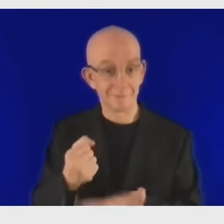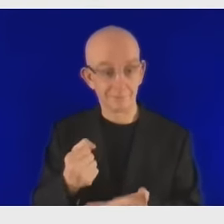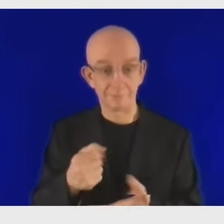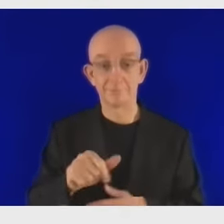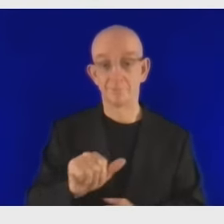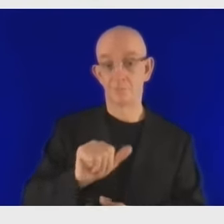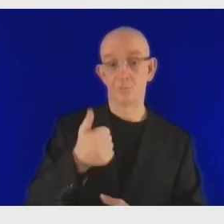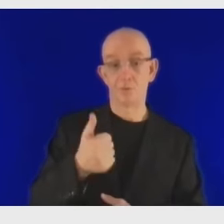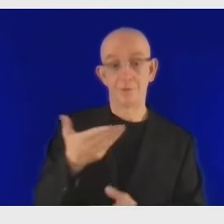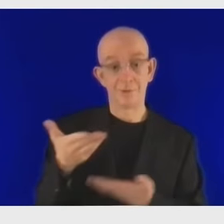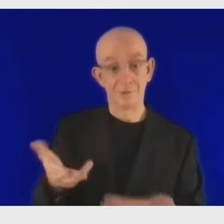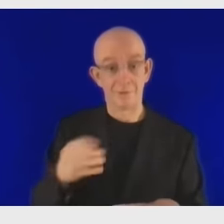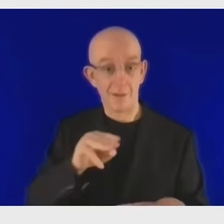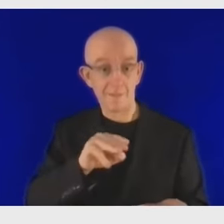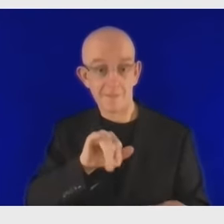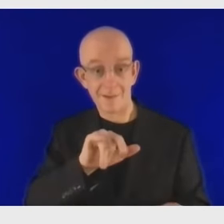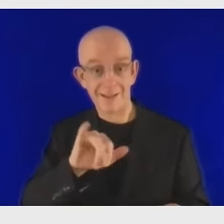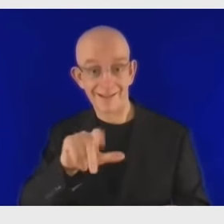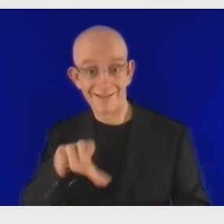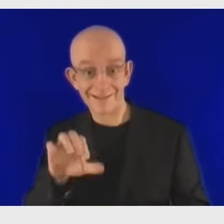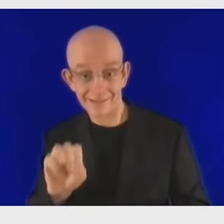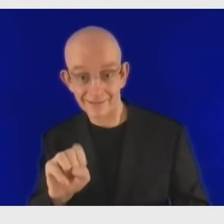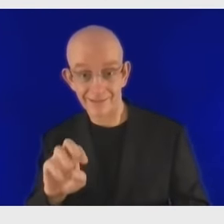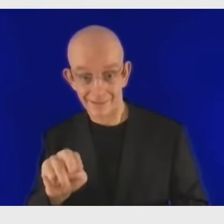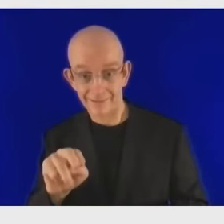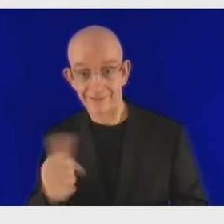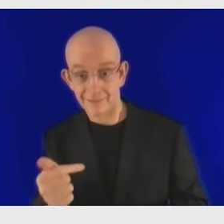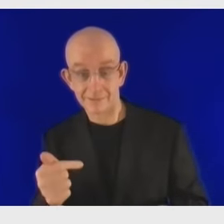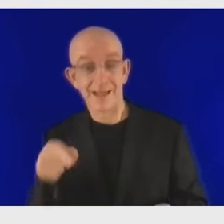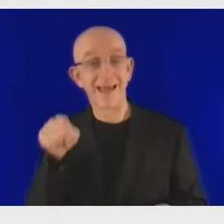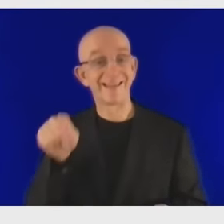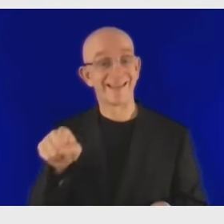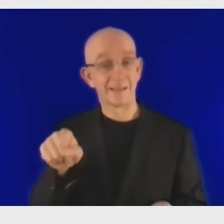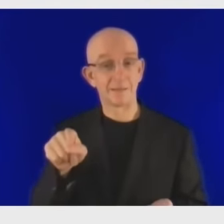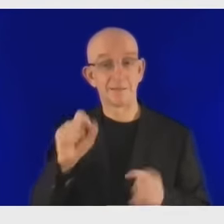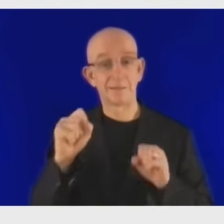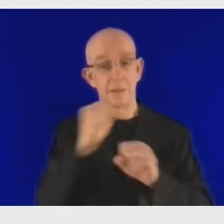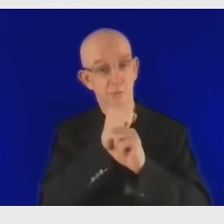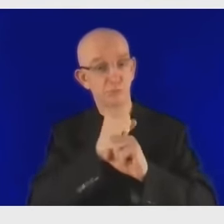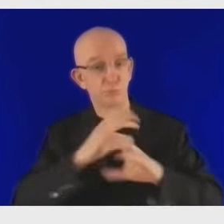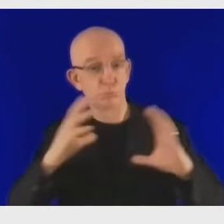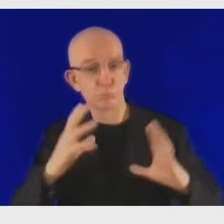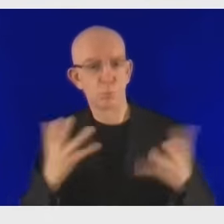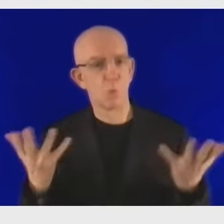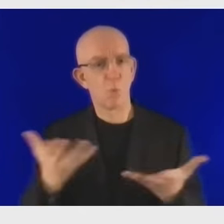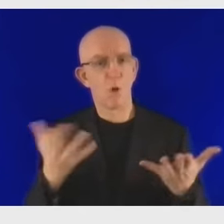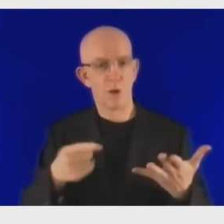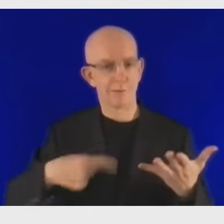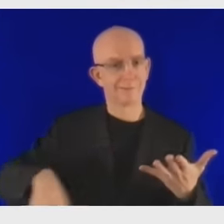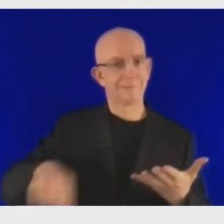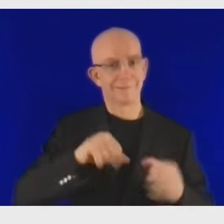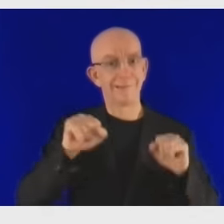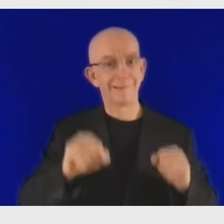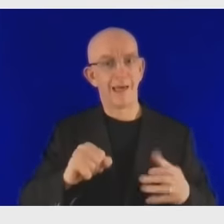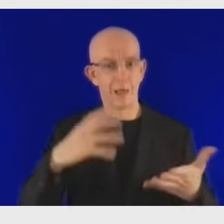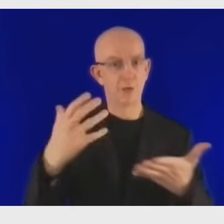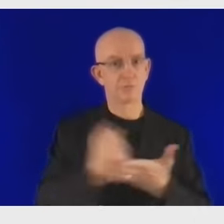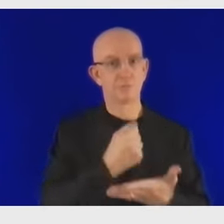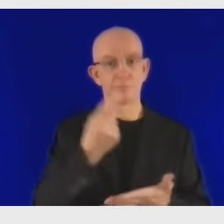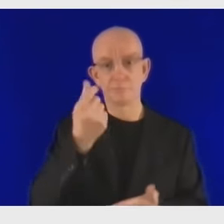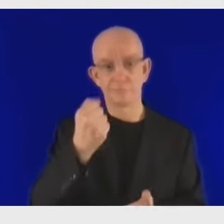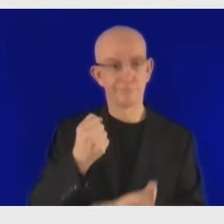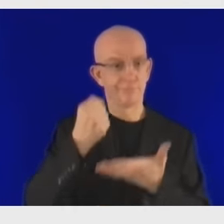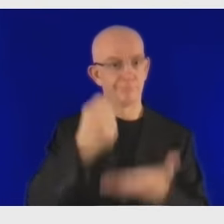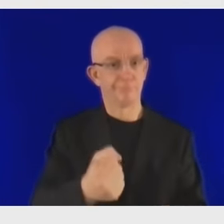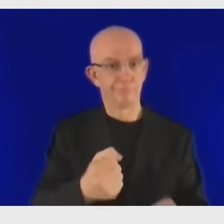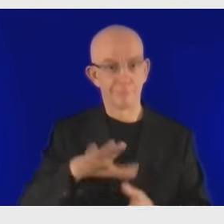financing at a national, at a subnational level, and really understanding how it is that we can influence